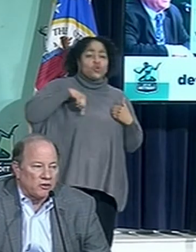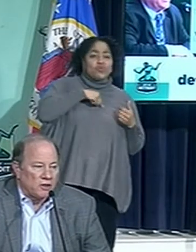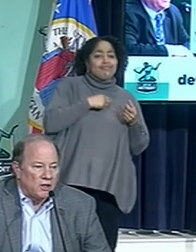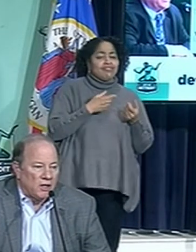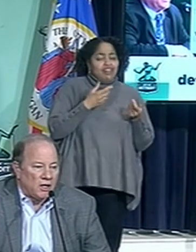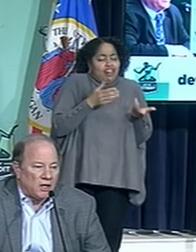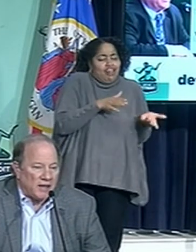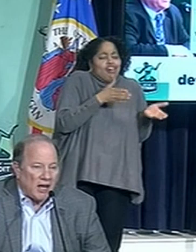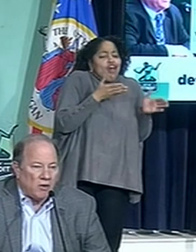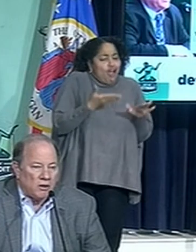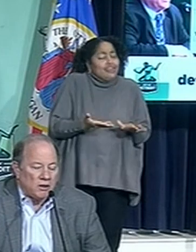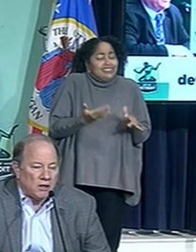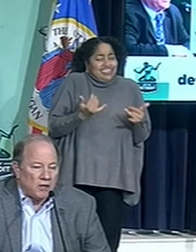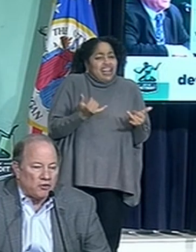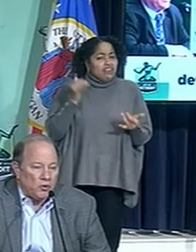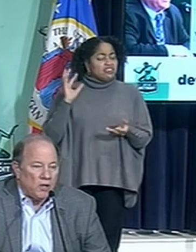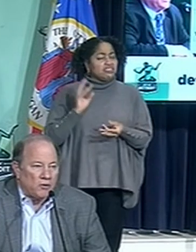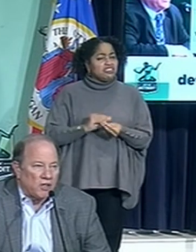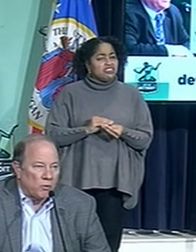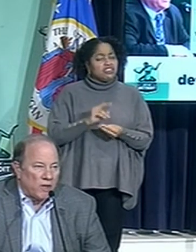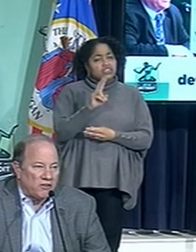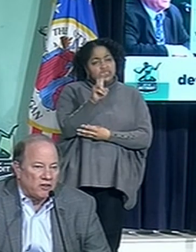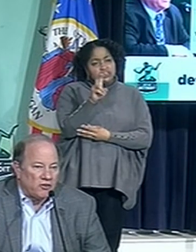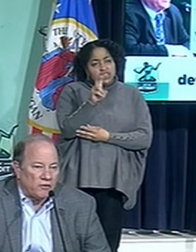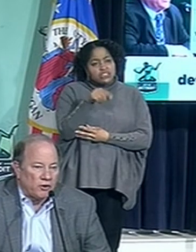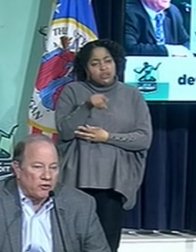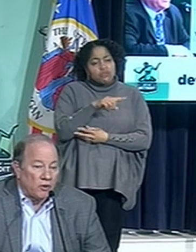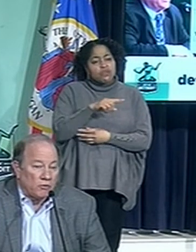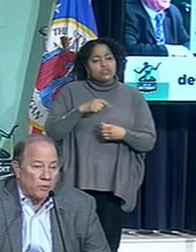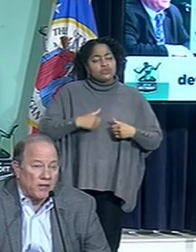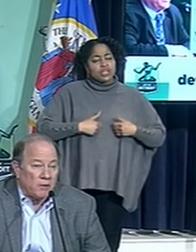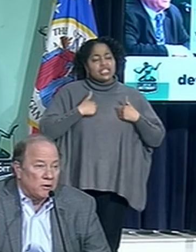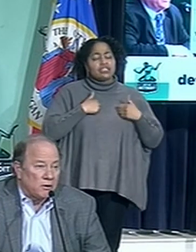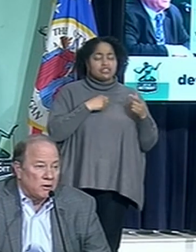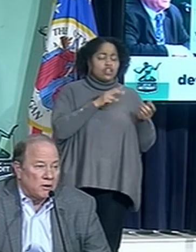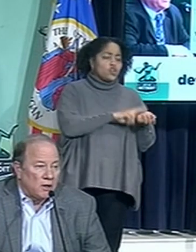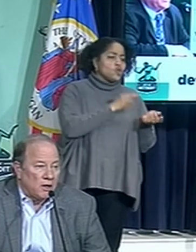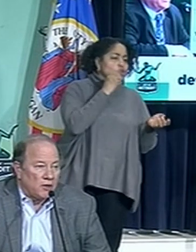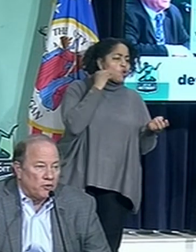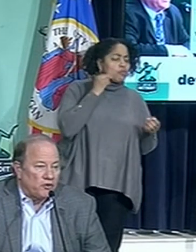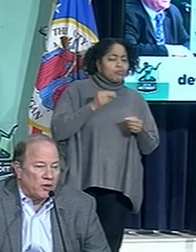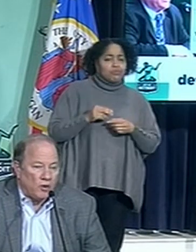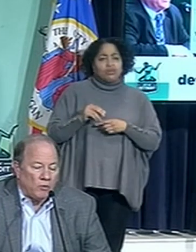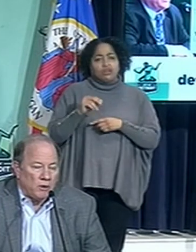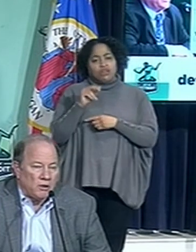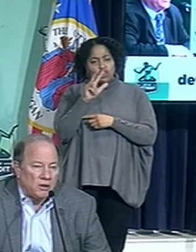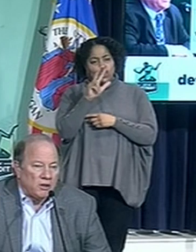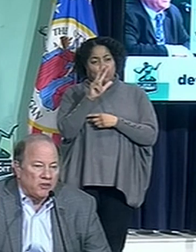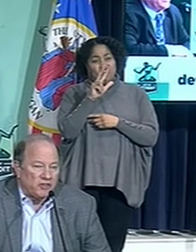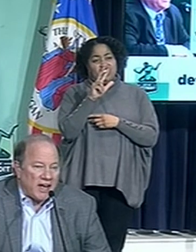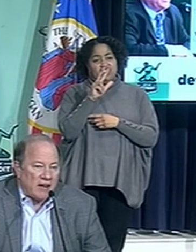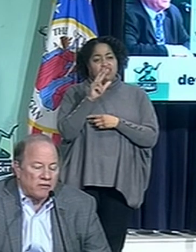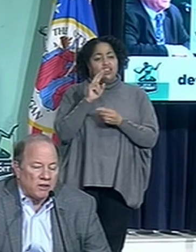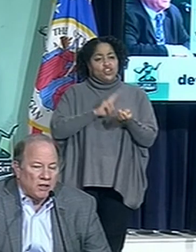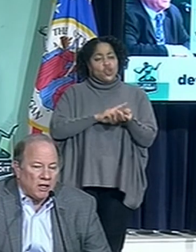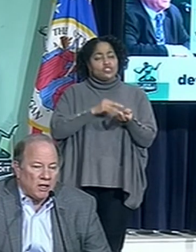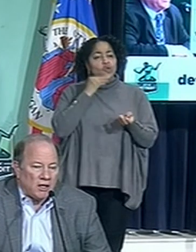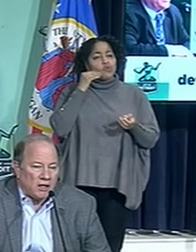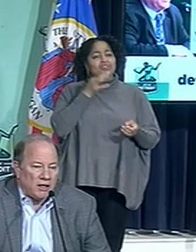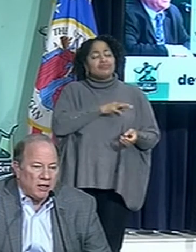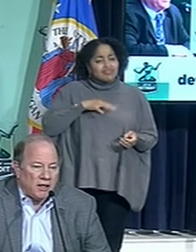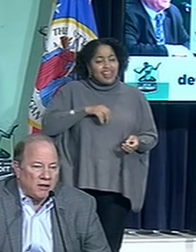lost now, 200 of them residents of nursing homes, three of them nursing home staff.